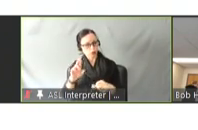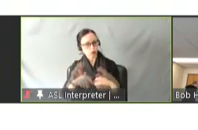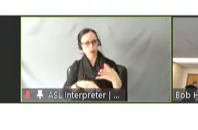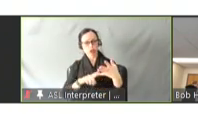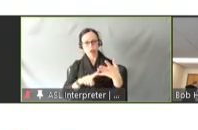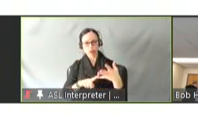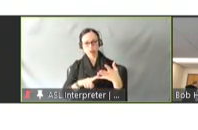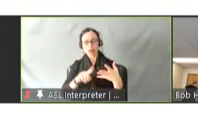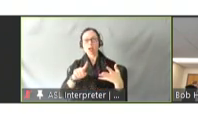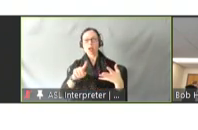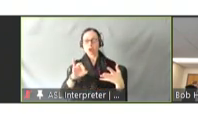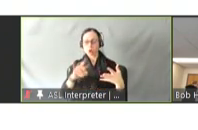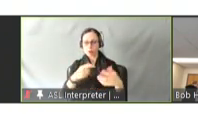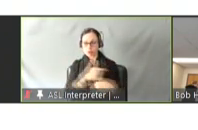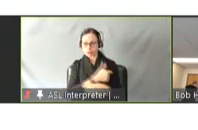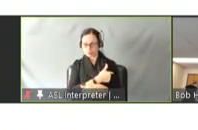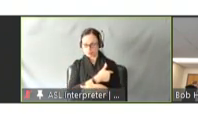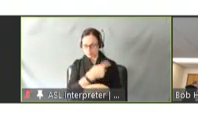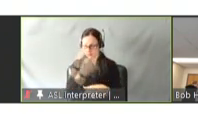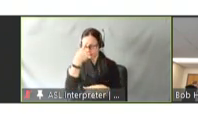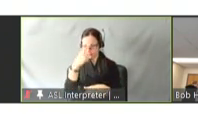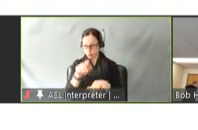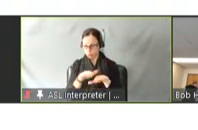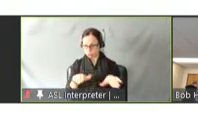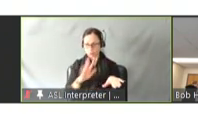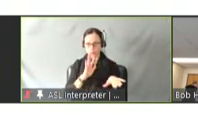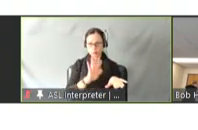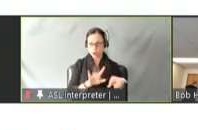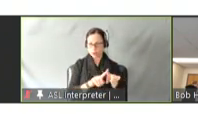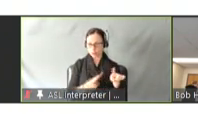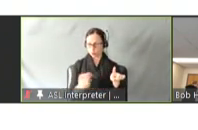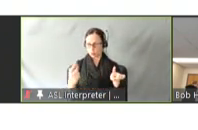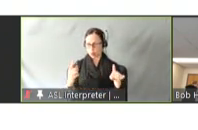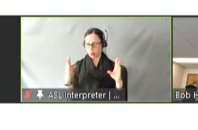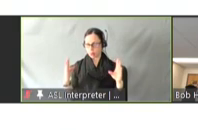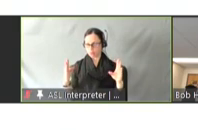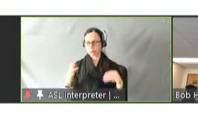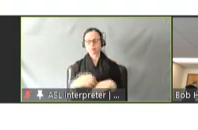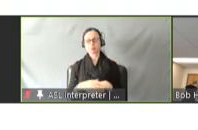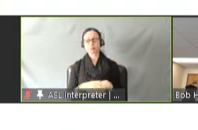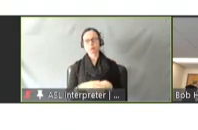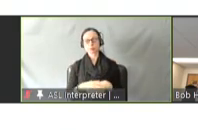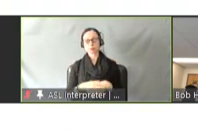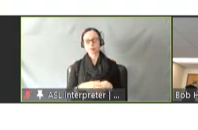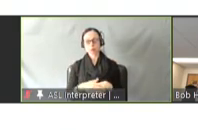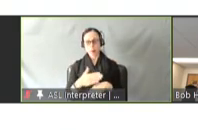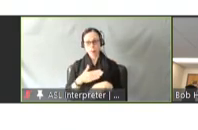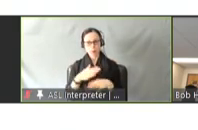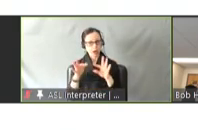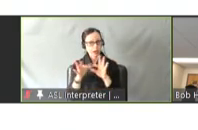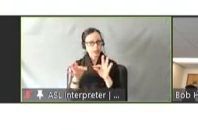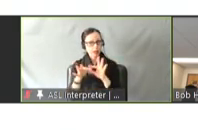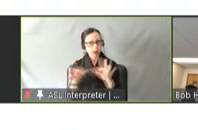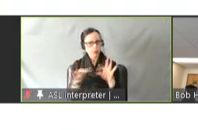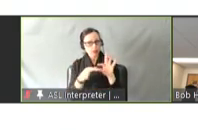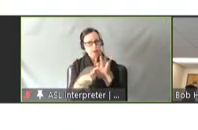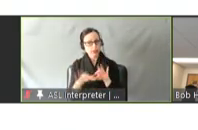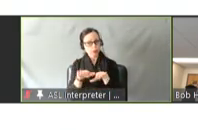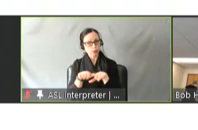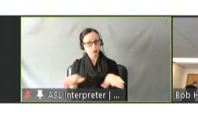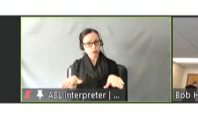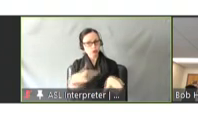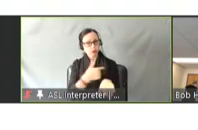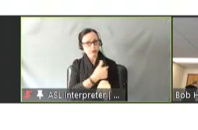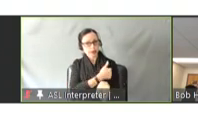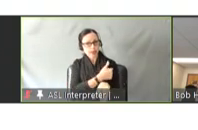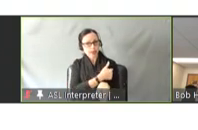of COVID-19 vaccine in children 5 to 11. And I will comment that my comments that I'll make on the children vaccines are